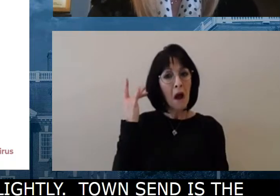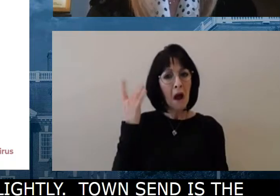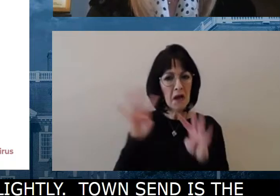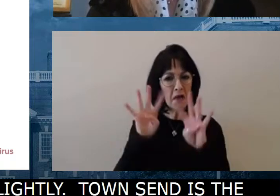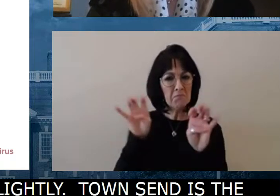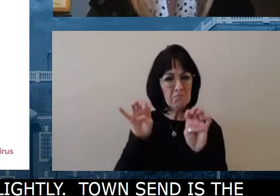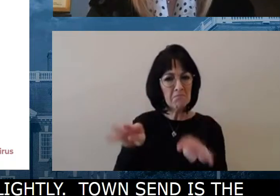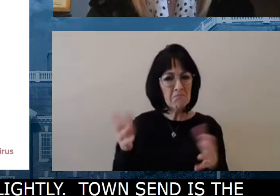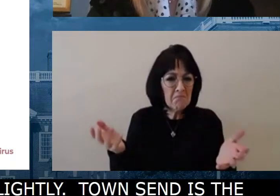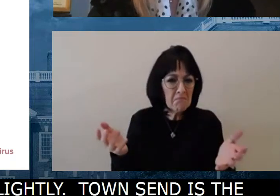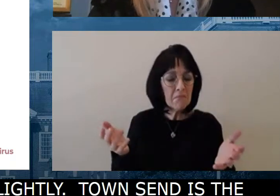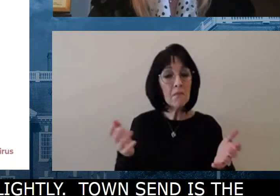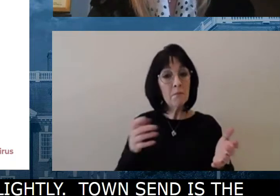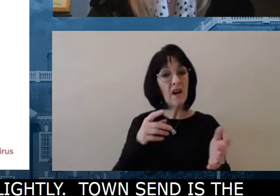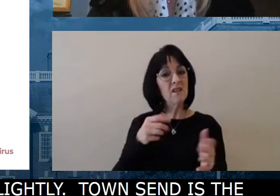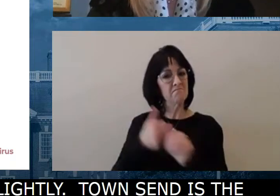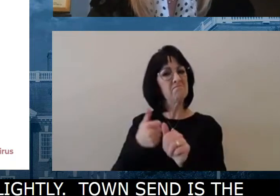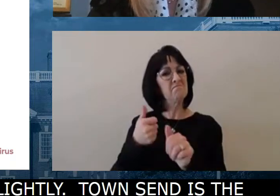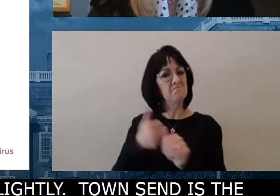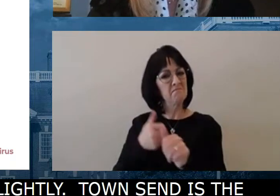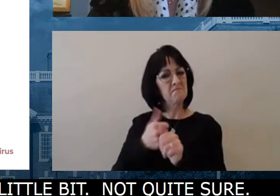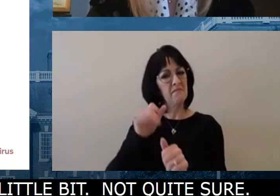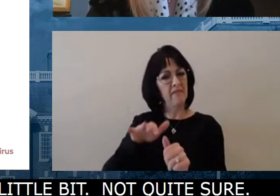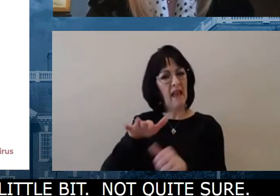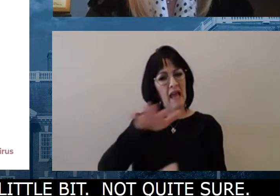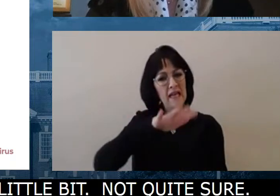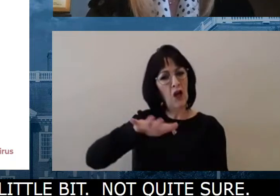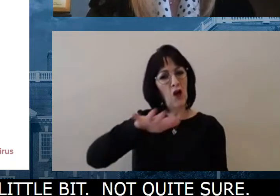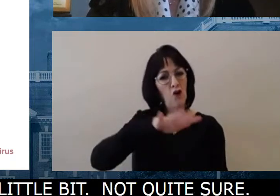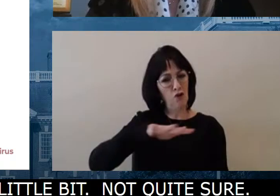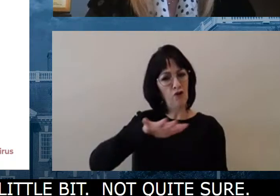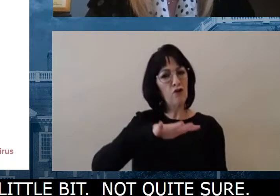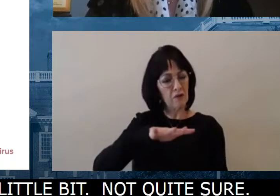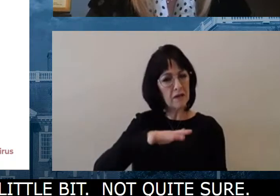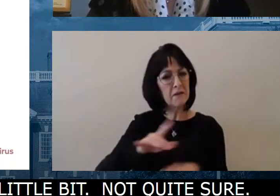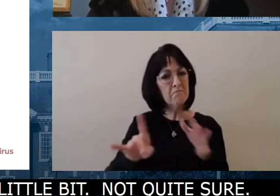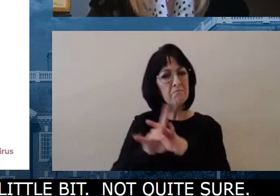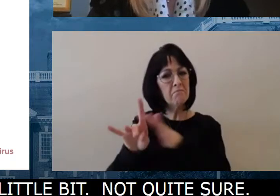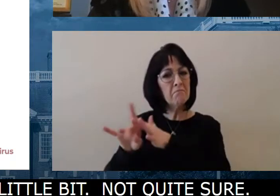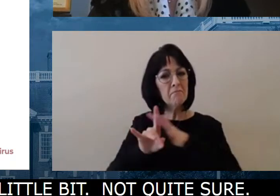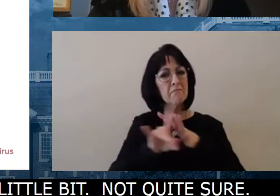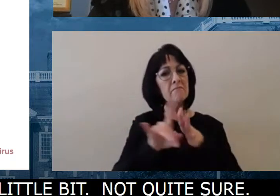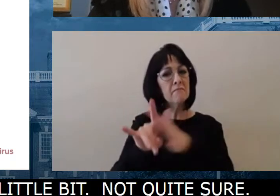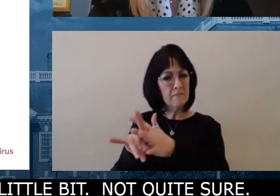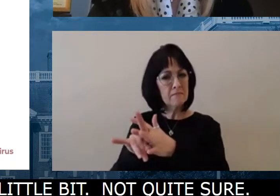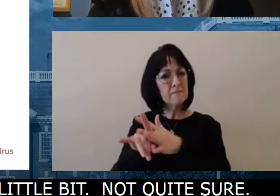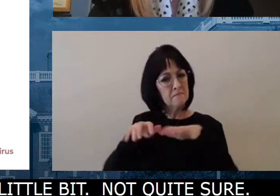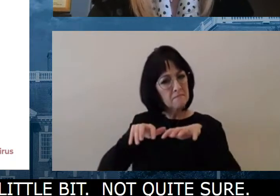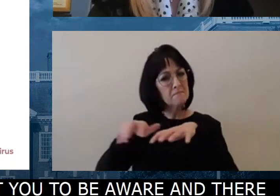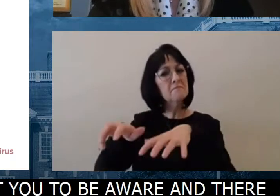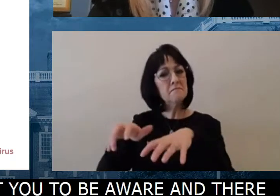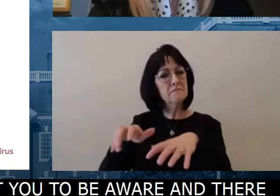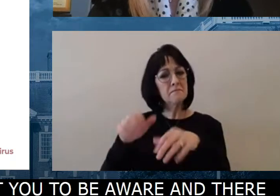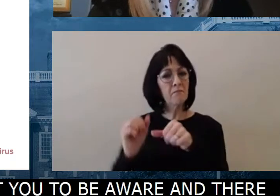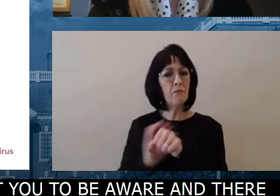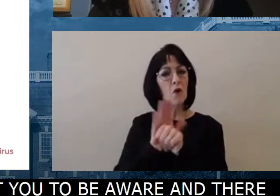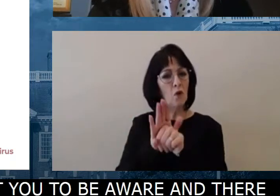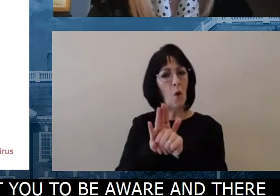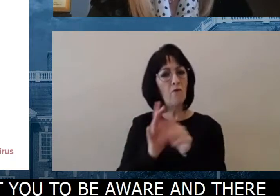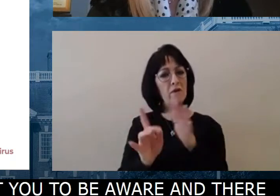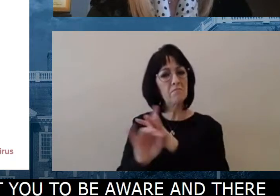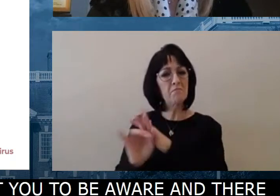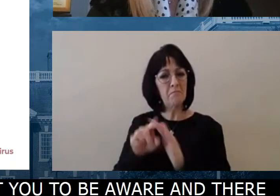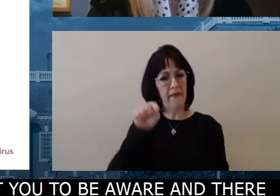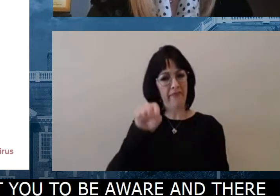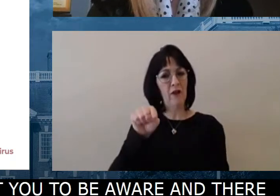aware that there seem to be a little bit more cases in the Townsend area right now. But overall, this